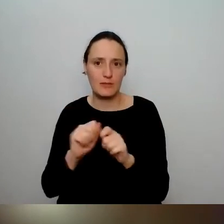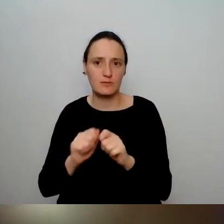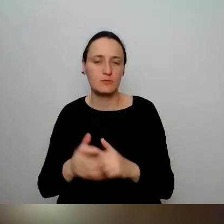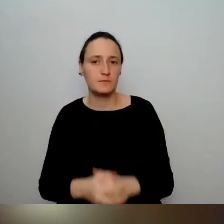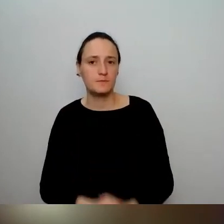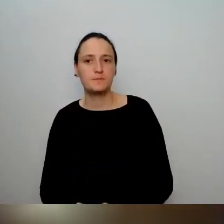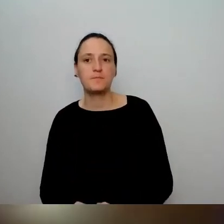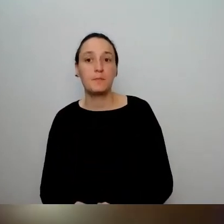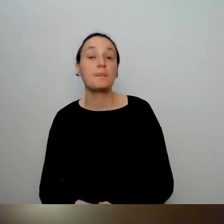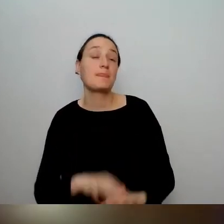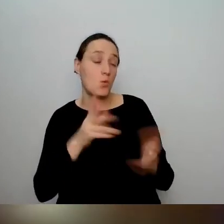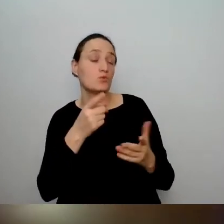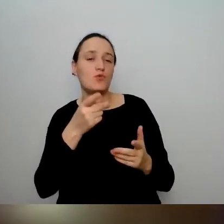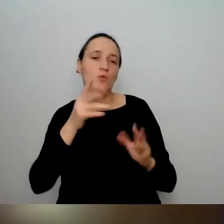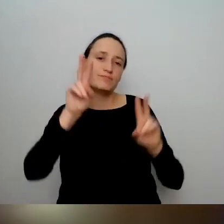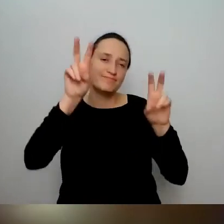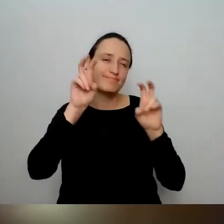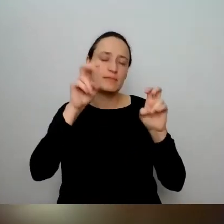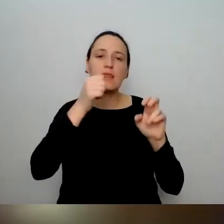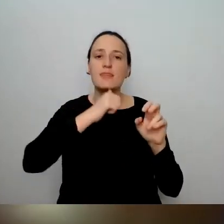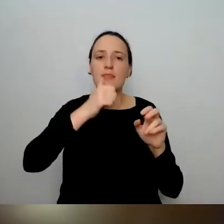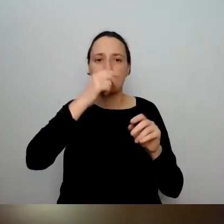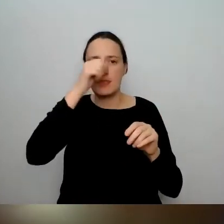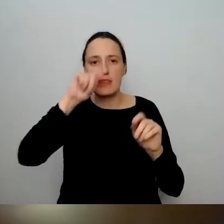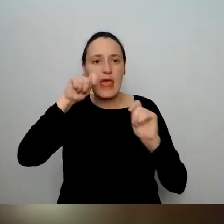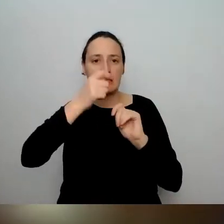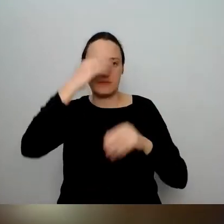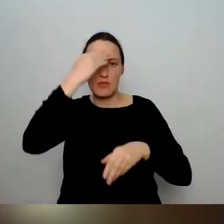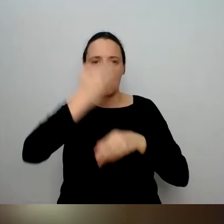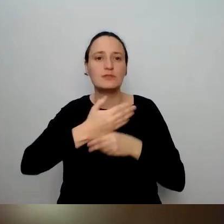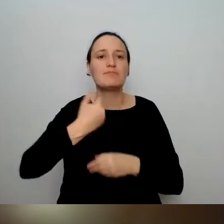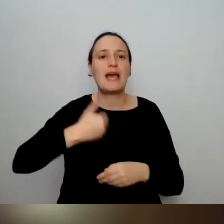animals, the living things underwater in Norway have all adapted